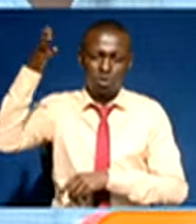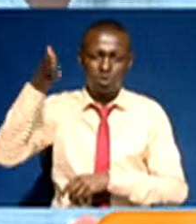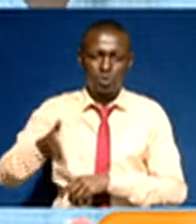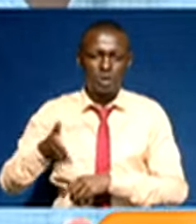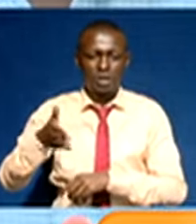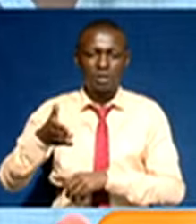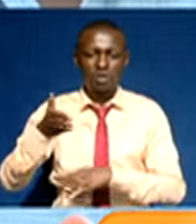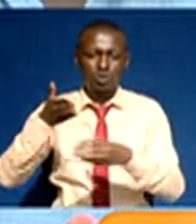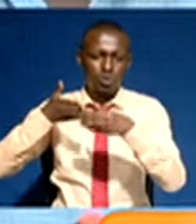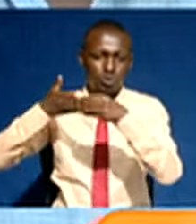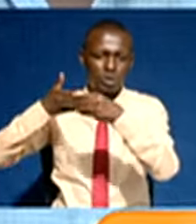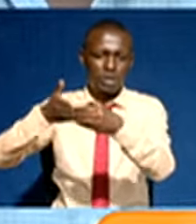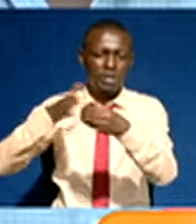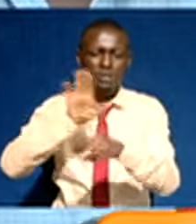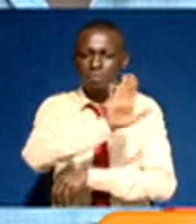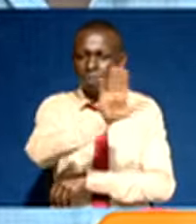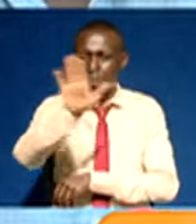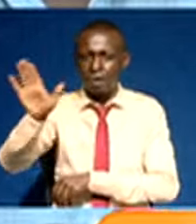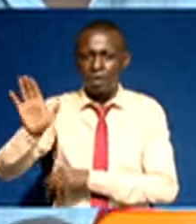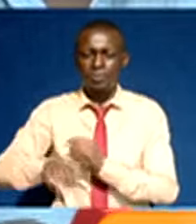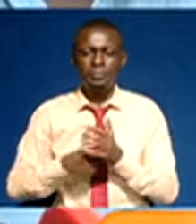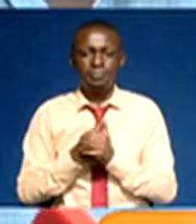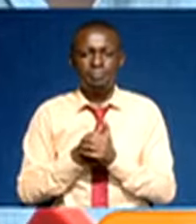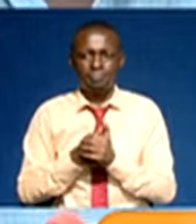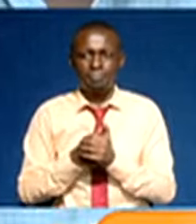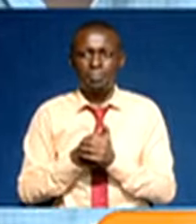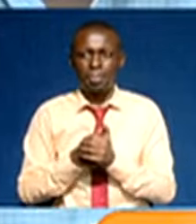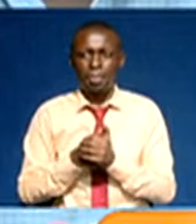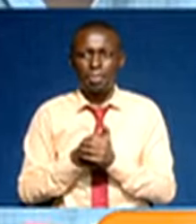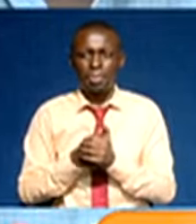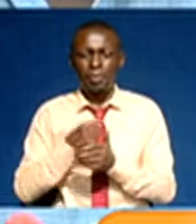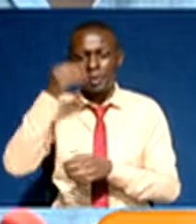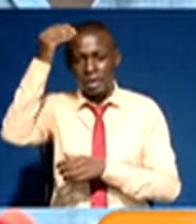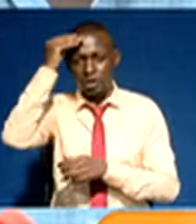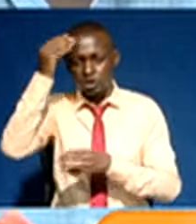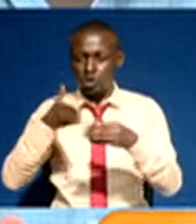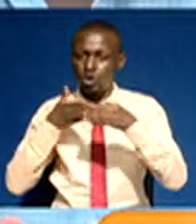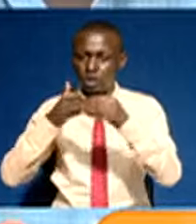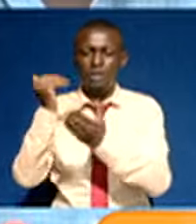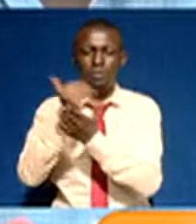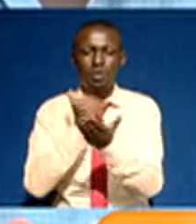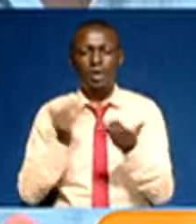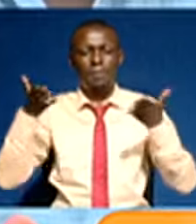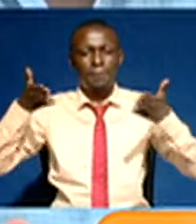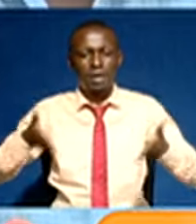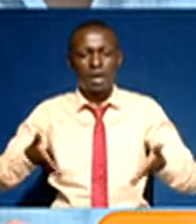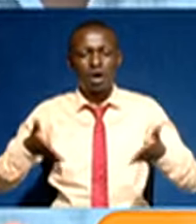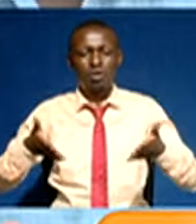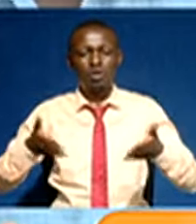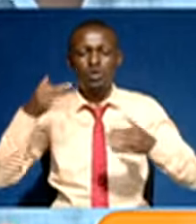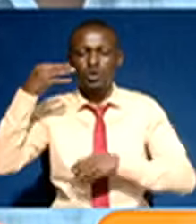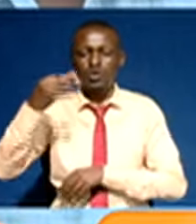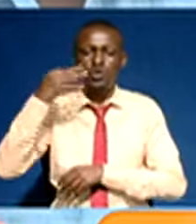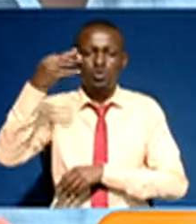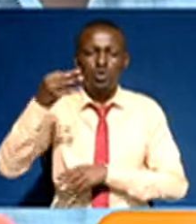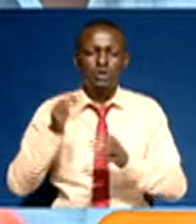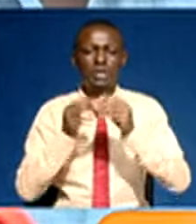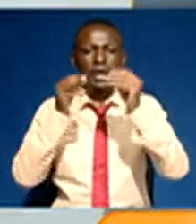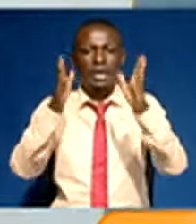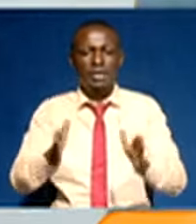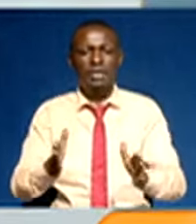their leadership journey. So this is an education and leadership program where we are creating future